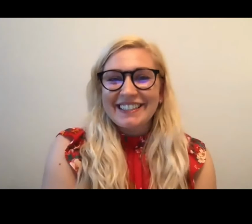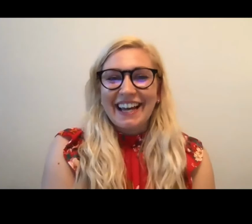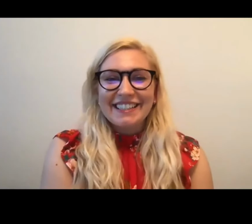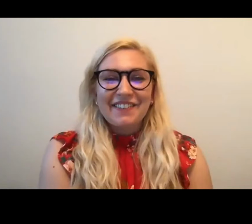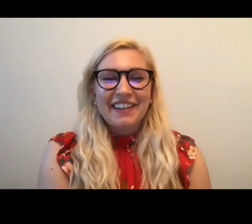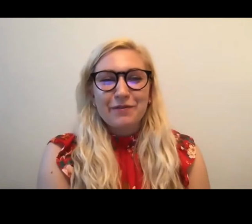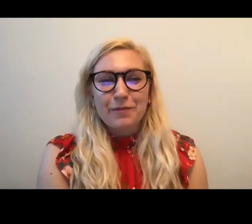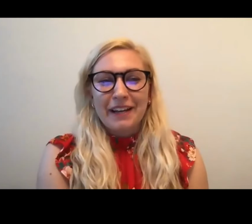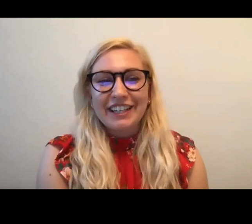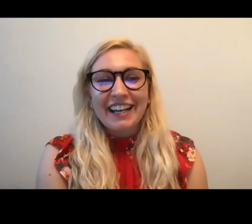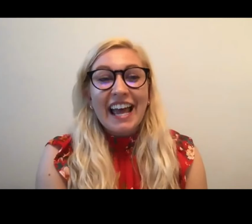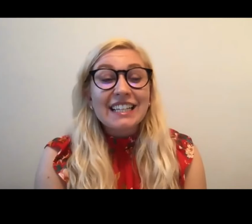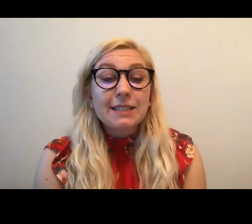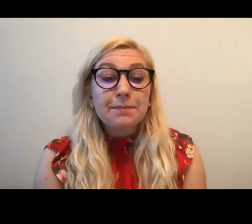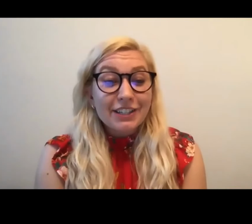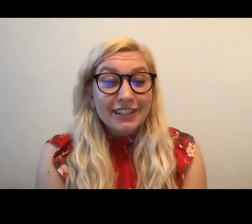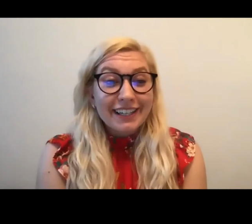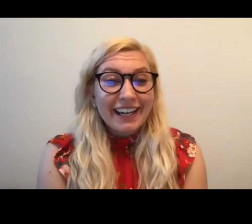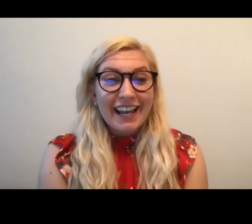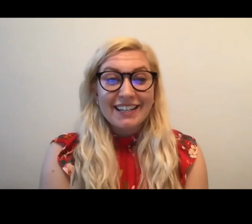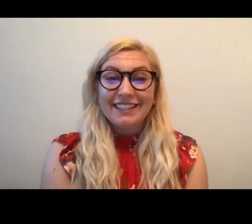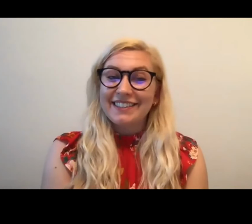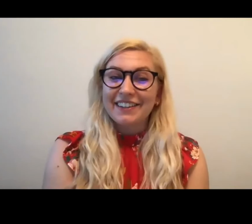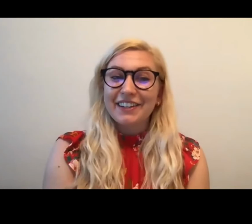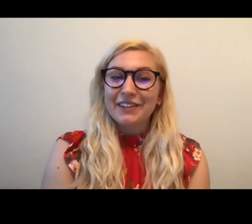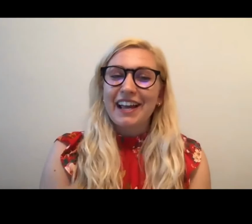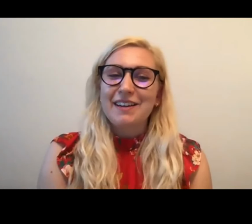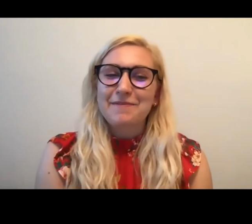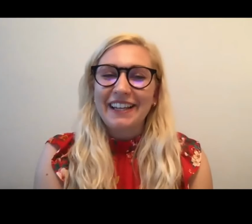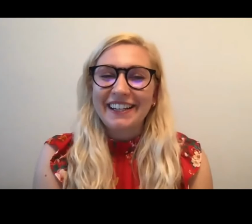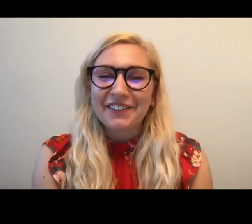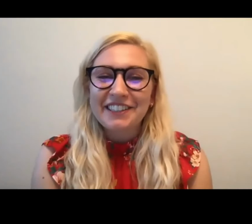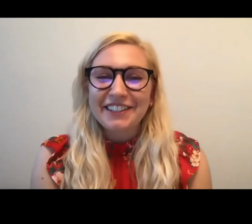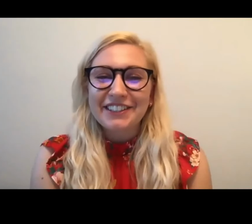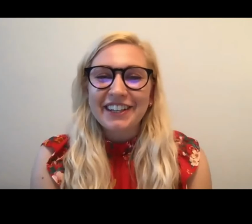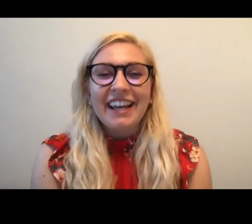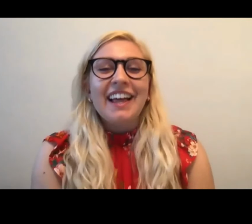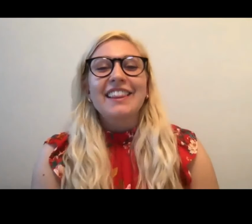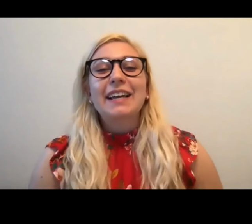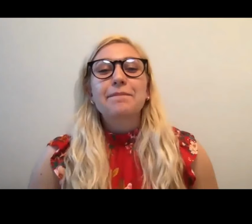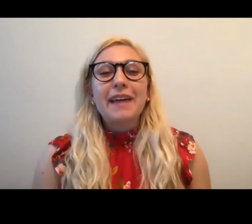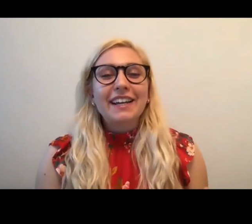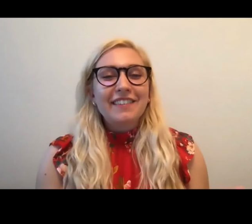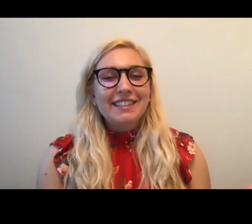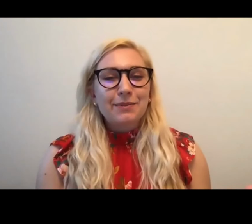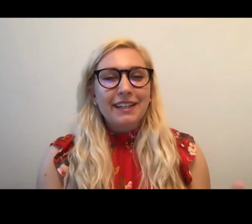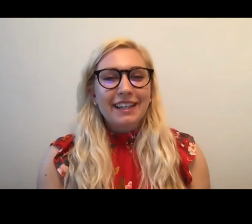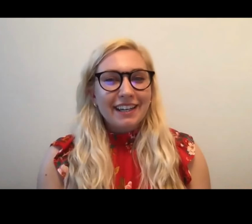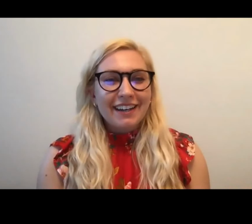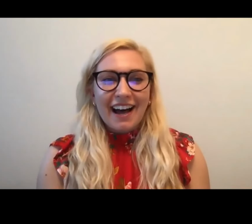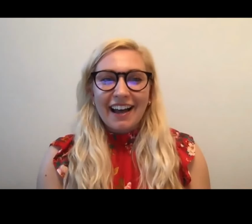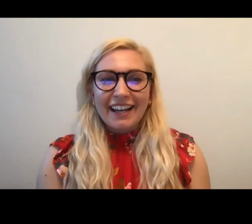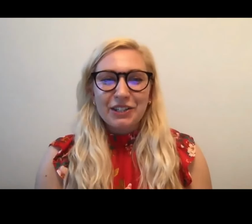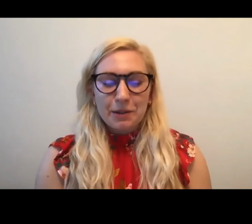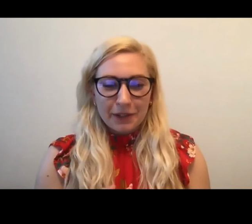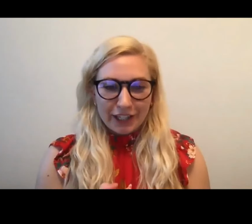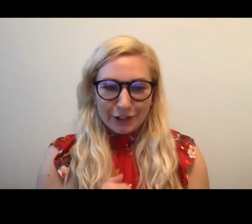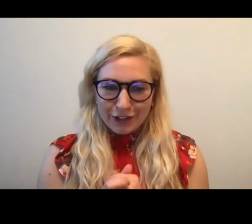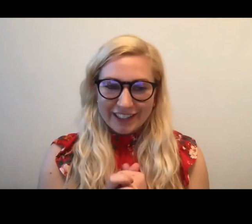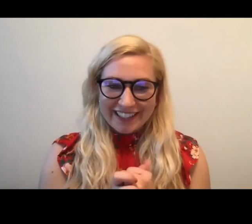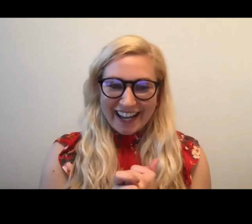visualizing scientific information, especially in cellular and molecular research. Like many of us with a keen eye,